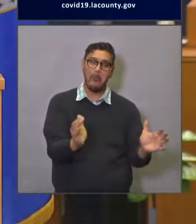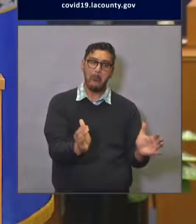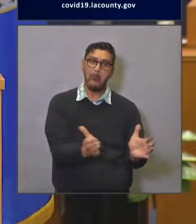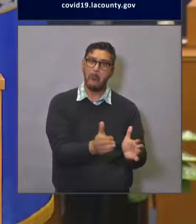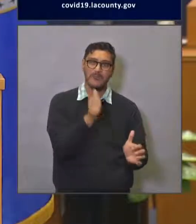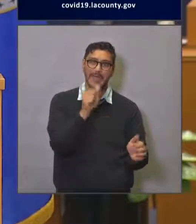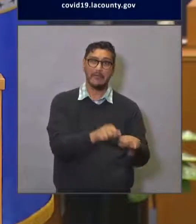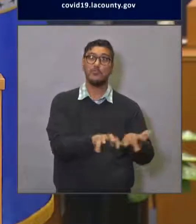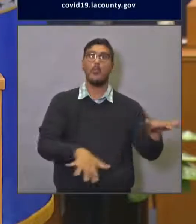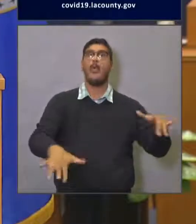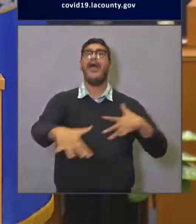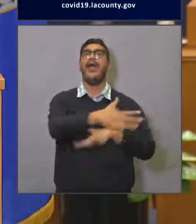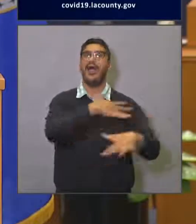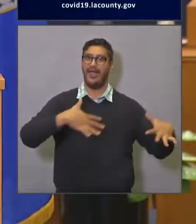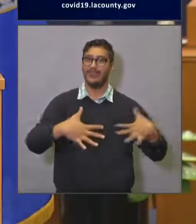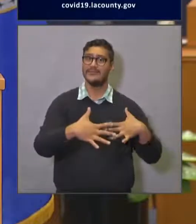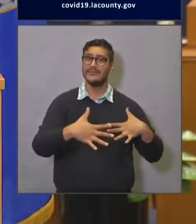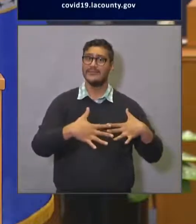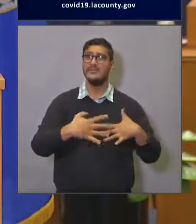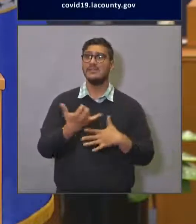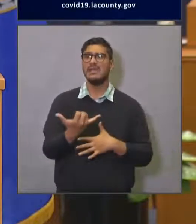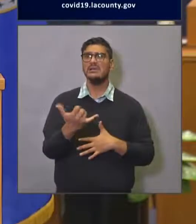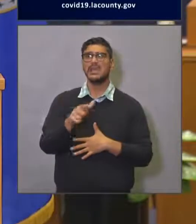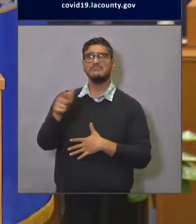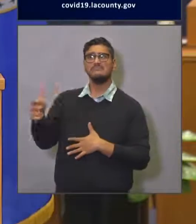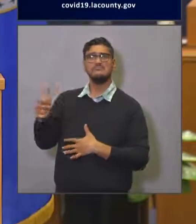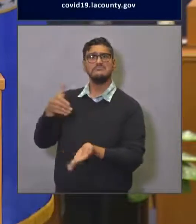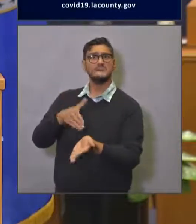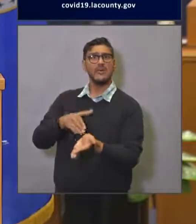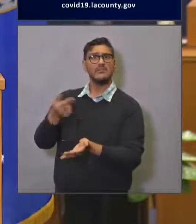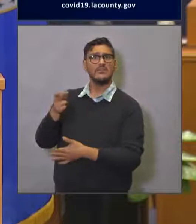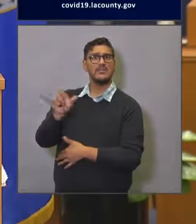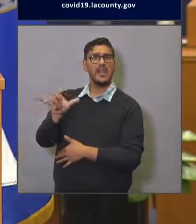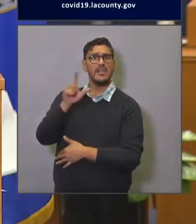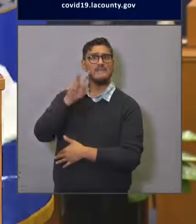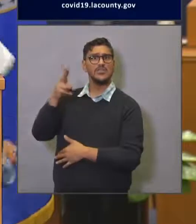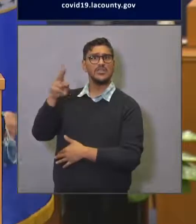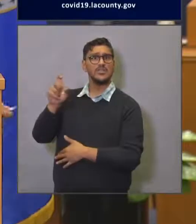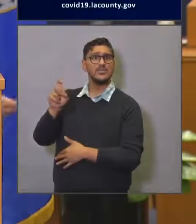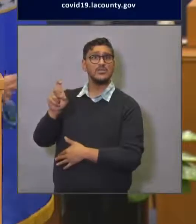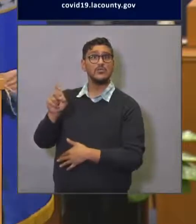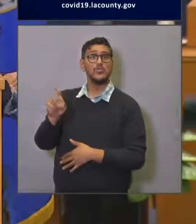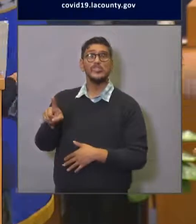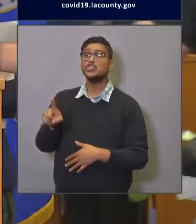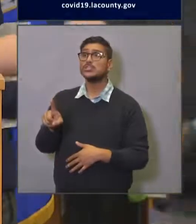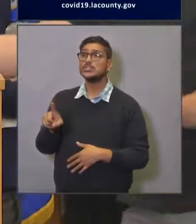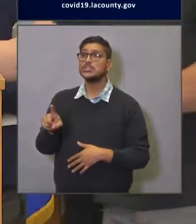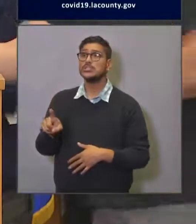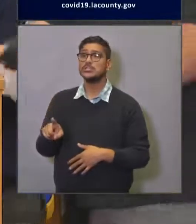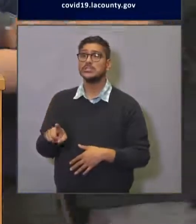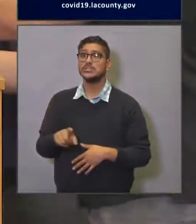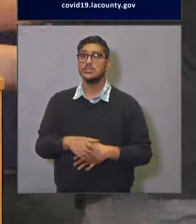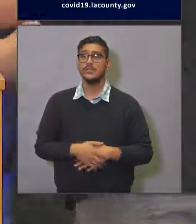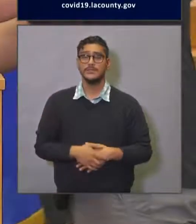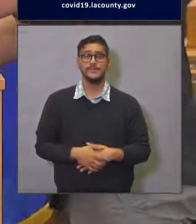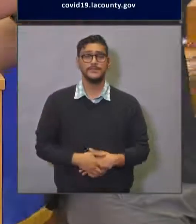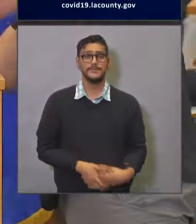possible. And I'll ask Dr. Galley to come up for the second question. You couldn't hear the second part of the question. On the R. Do you have a new R?